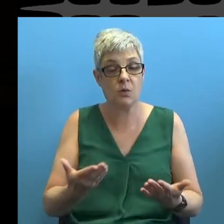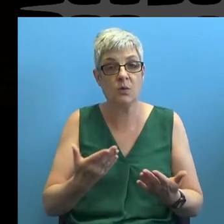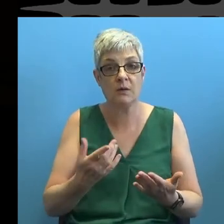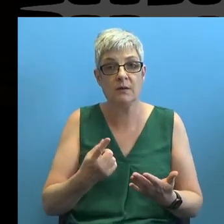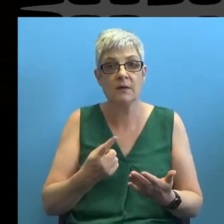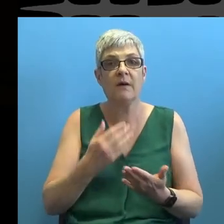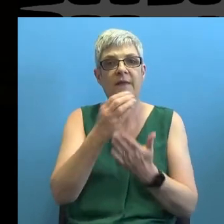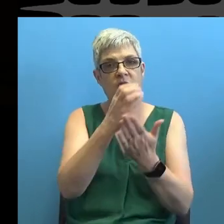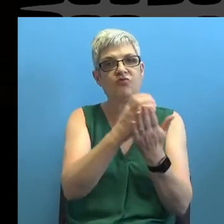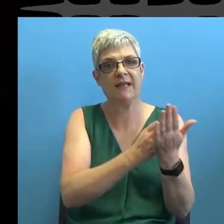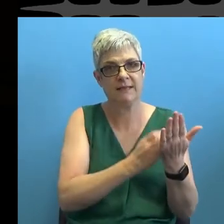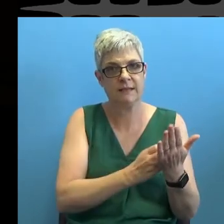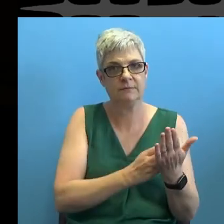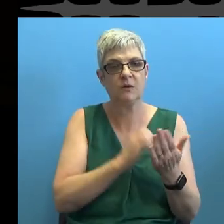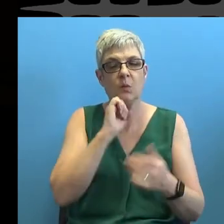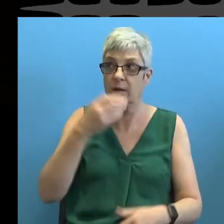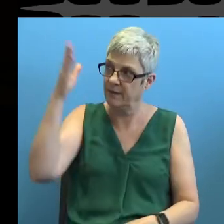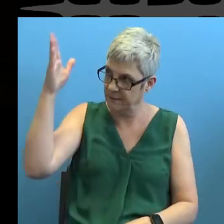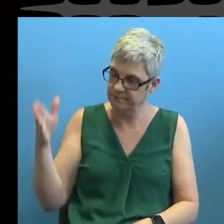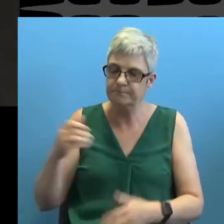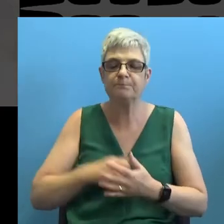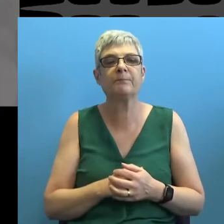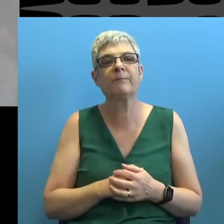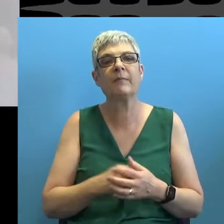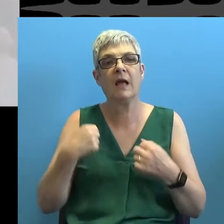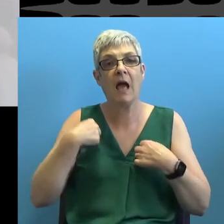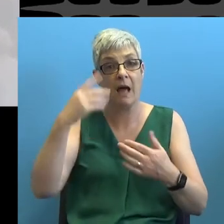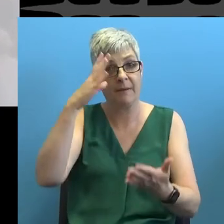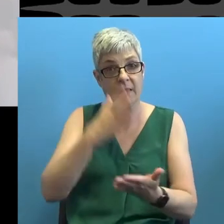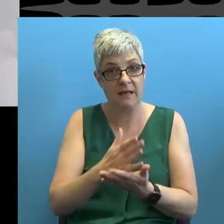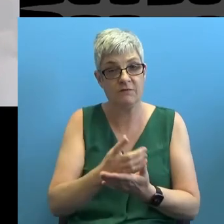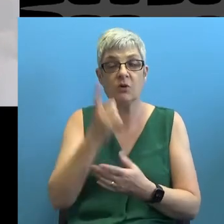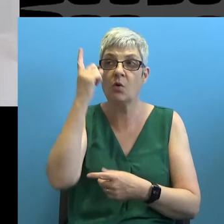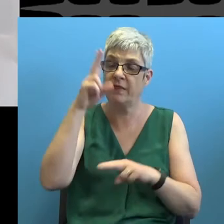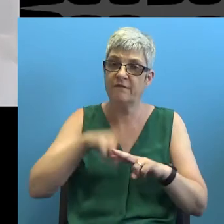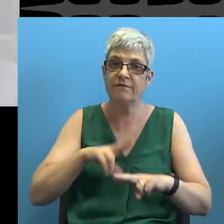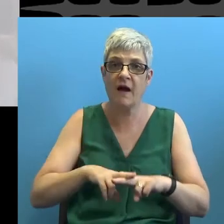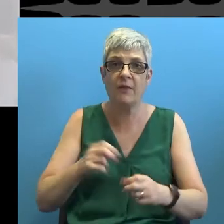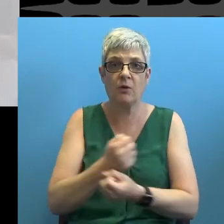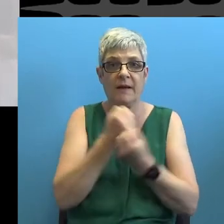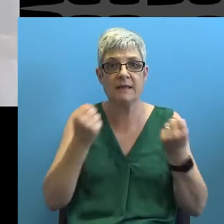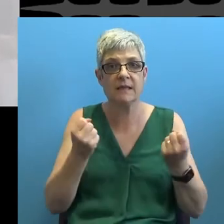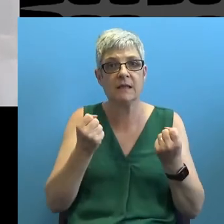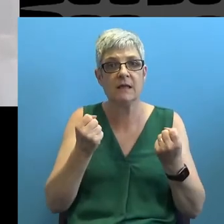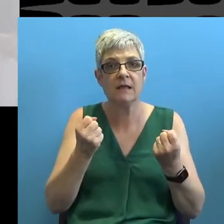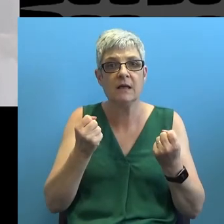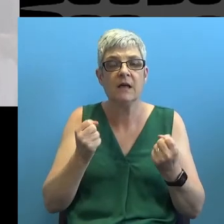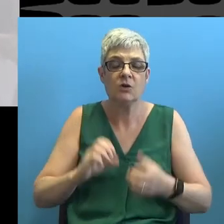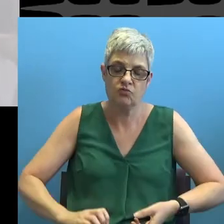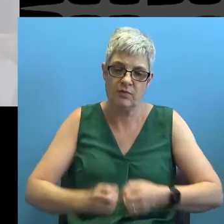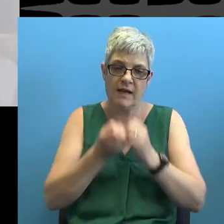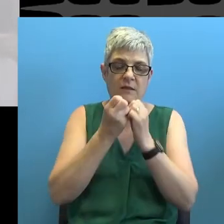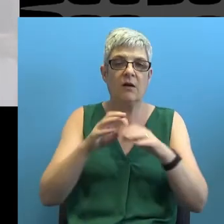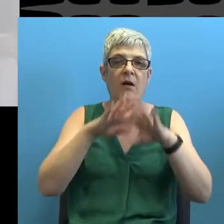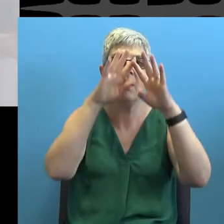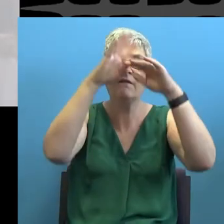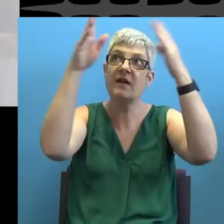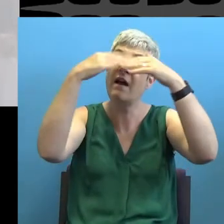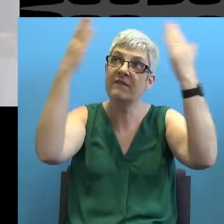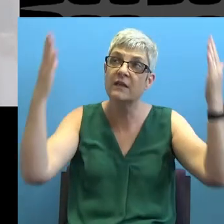Creed. The words of the Creed will be on the screen. I believe in God, the Father, Almighty, creator of heaven and earth. I believe in Jesus Christ, his only Son, our Lord,